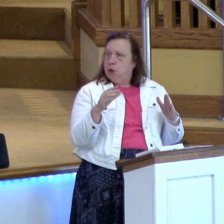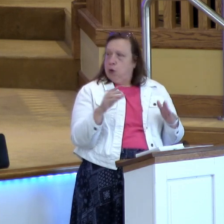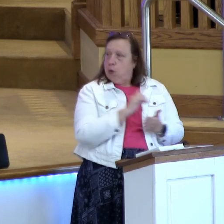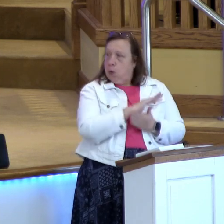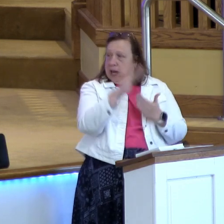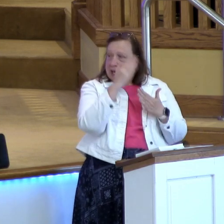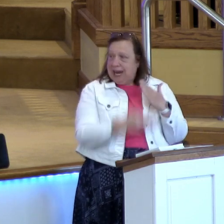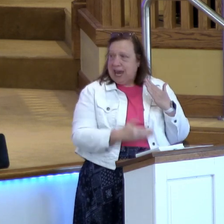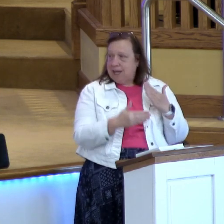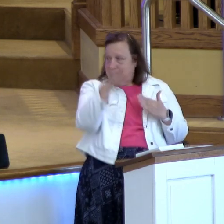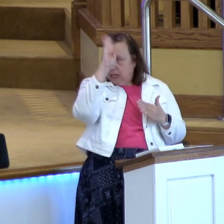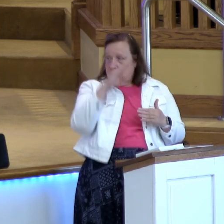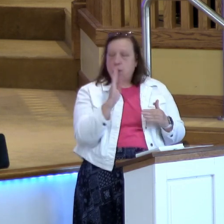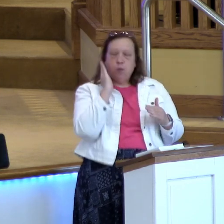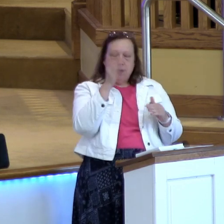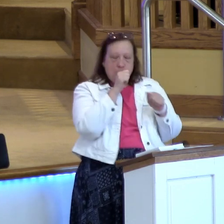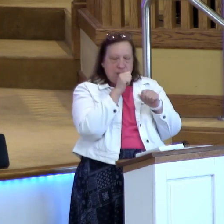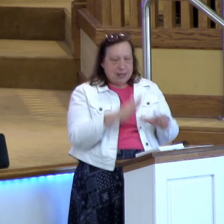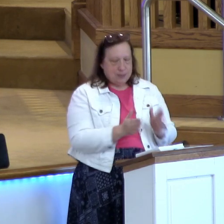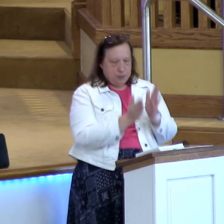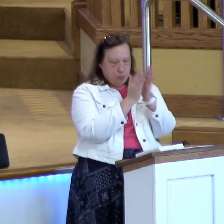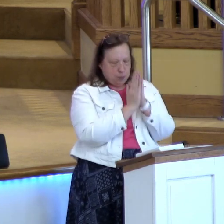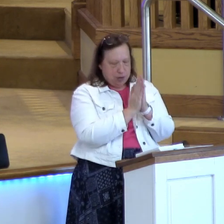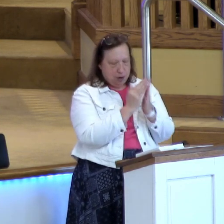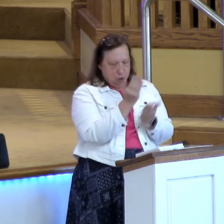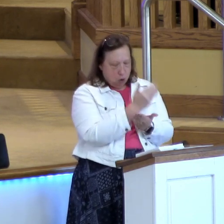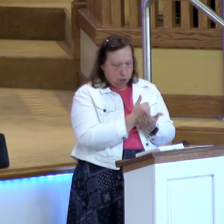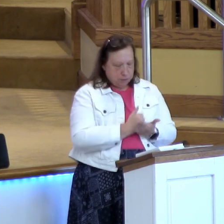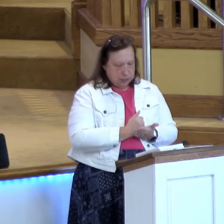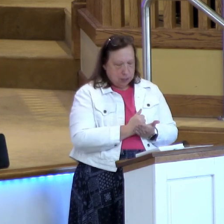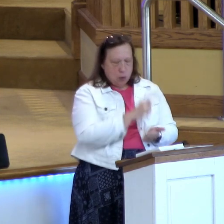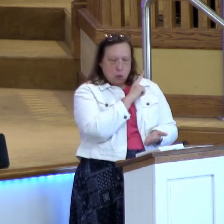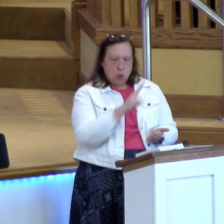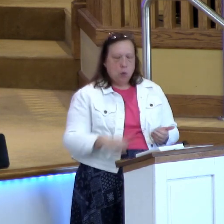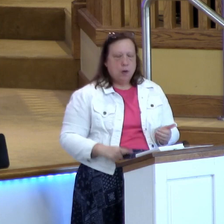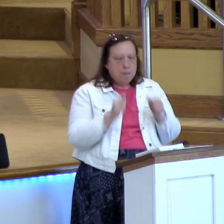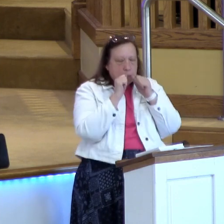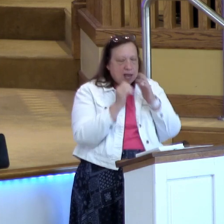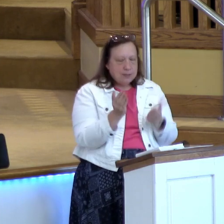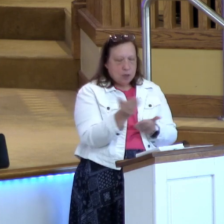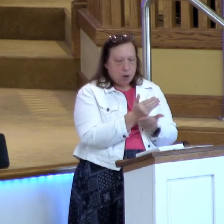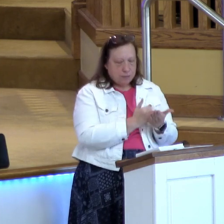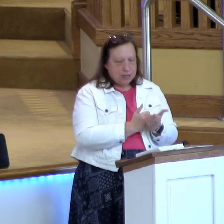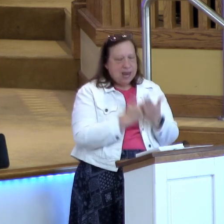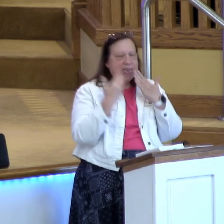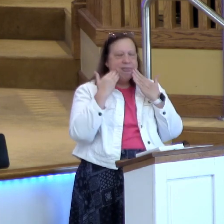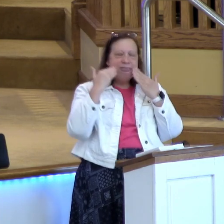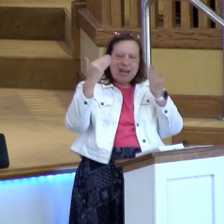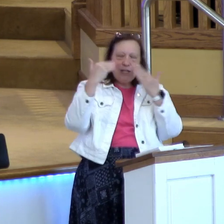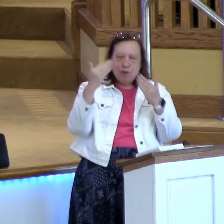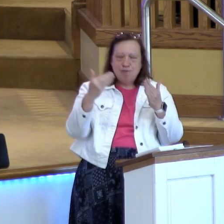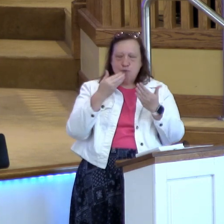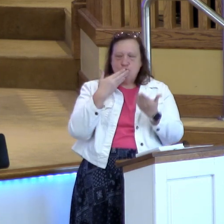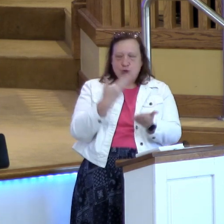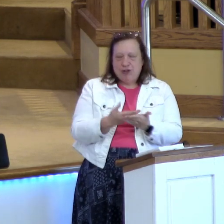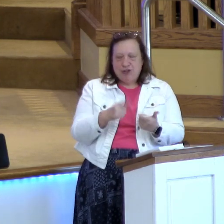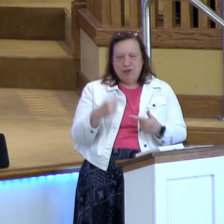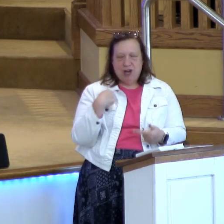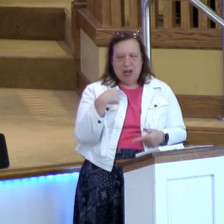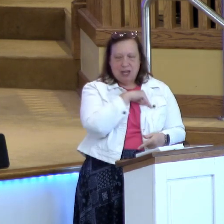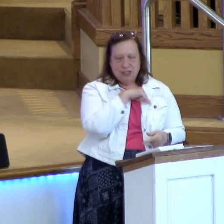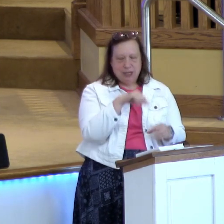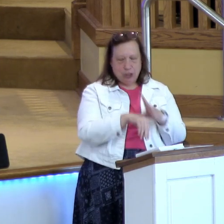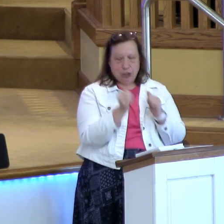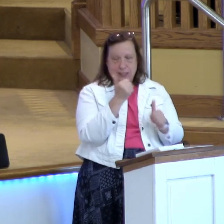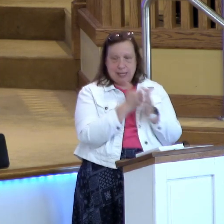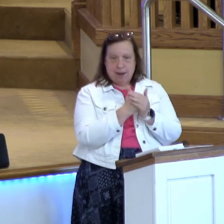let's take our offering at this time. Let's pray. Father, thank you for this day. Bless this offering for your honor and glory. Thank you for being so good to us. In Jesus' name, amen. For those